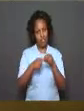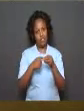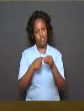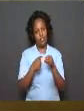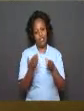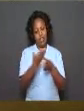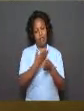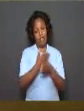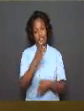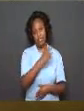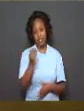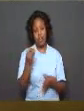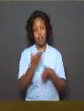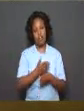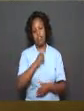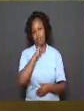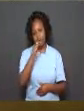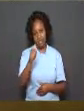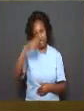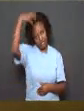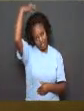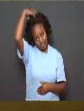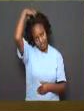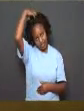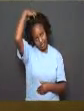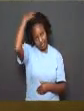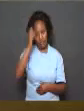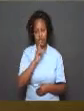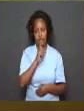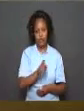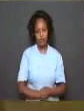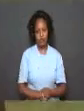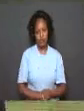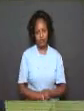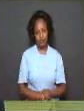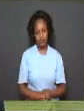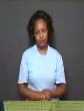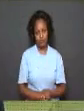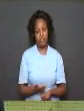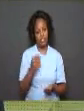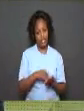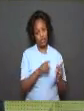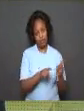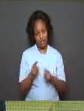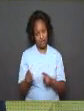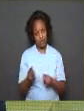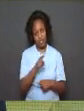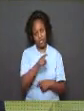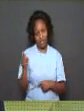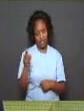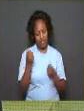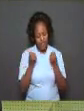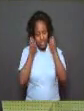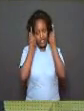the nature of limited and unlimited government. You will also